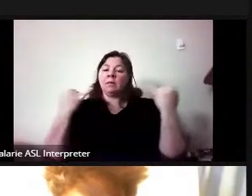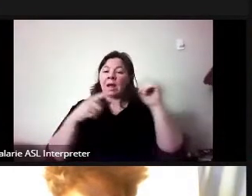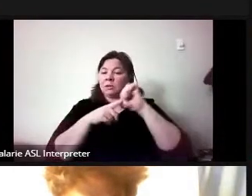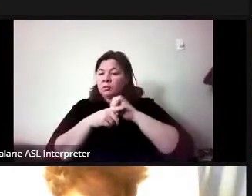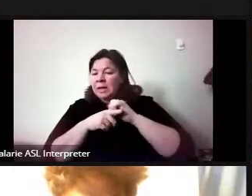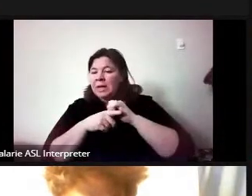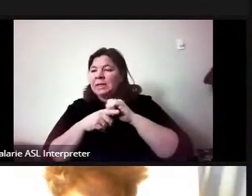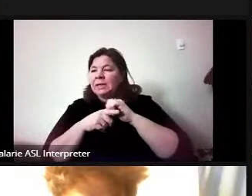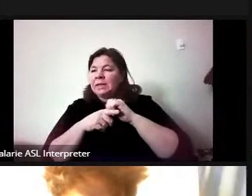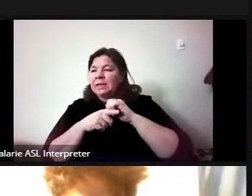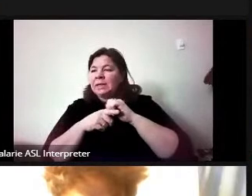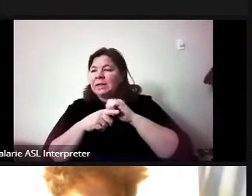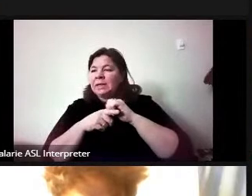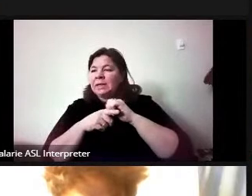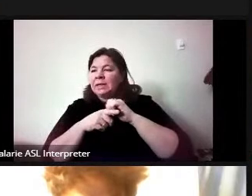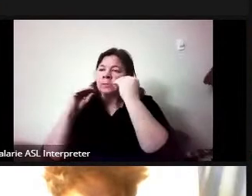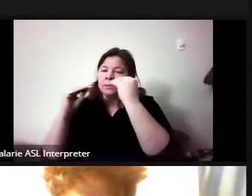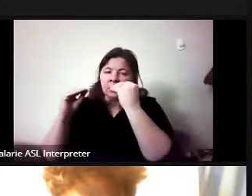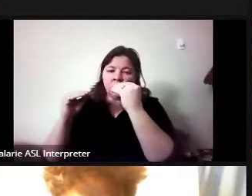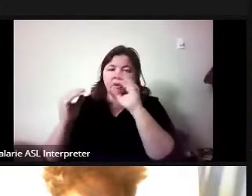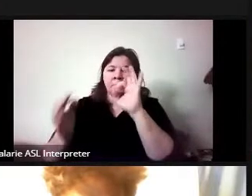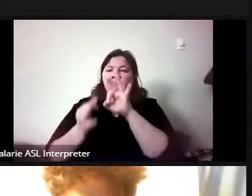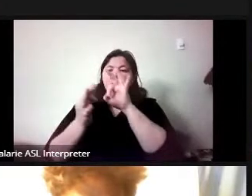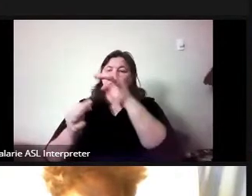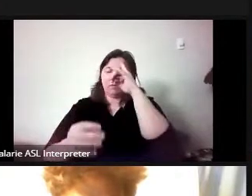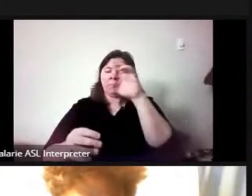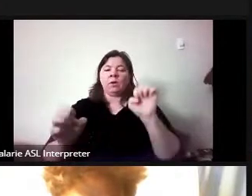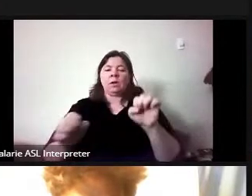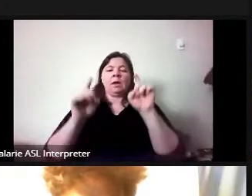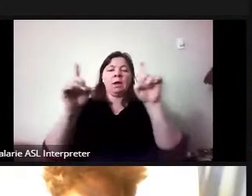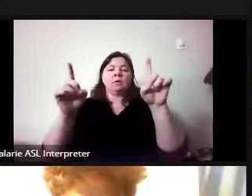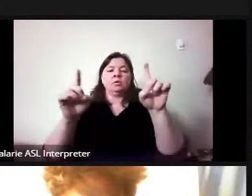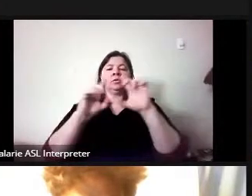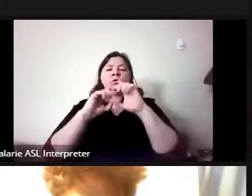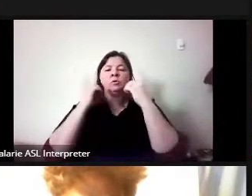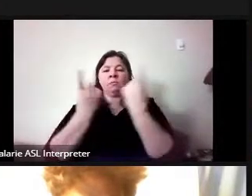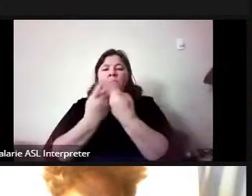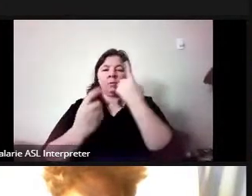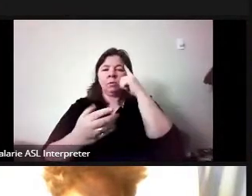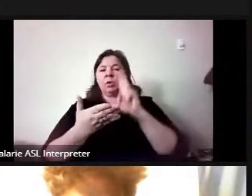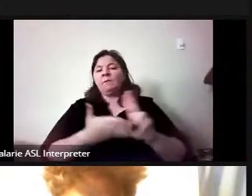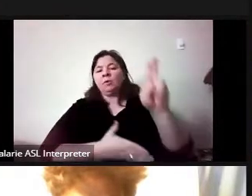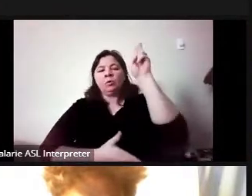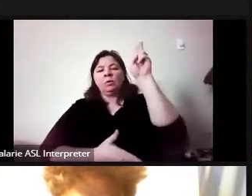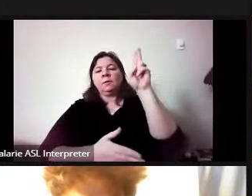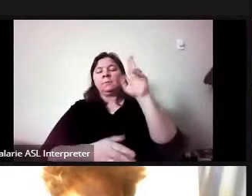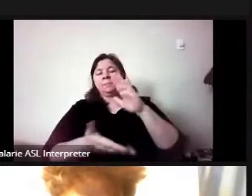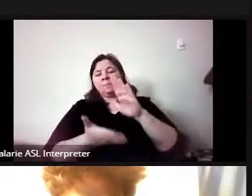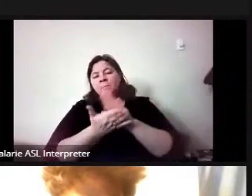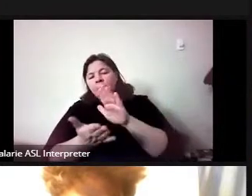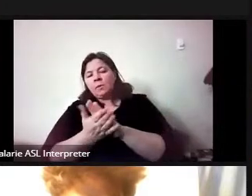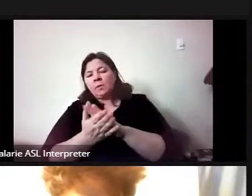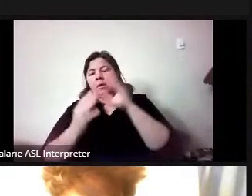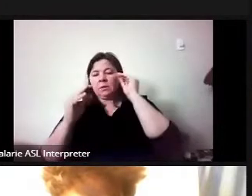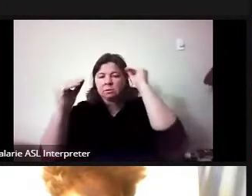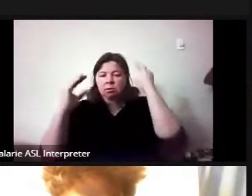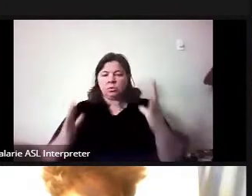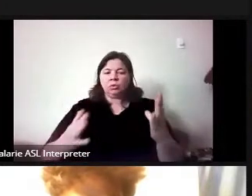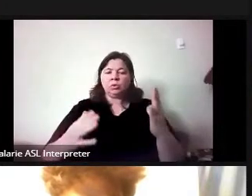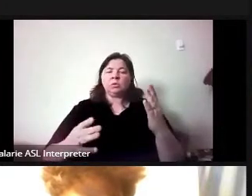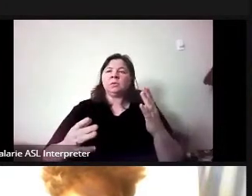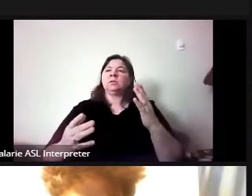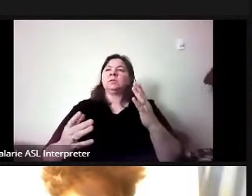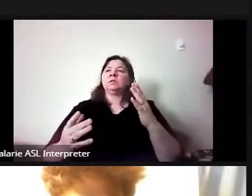teaching, mentoring, what have you. Perfect for the education departments, for the universities, for schools, for teachers, mentors, what have